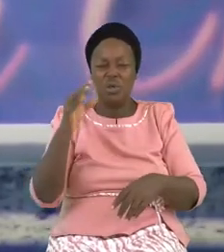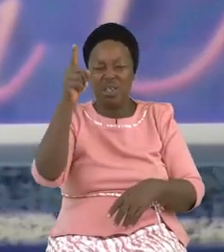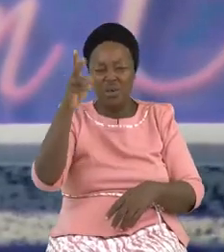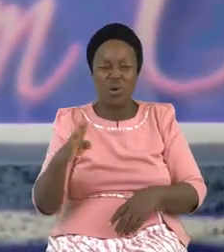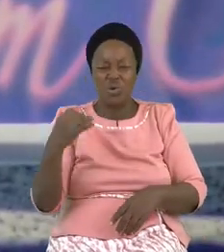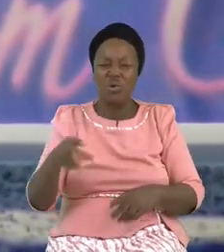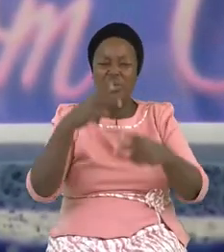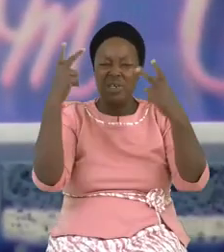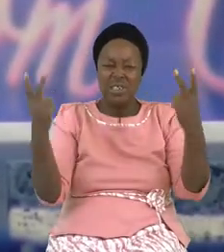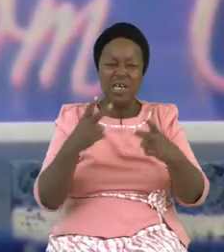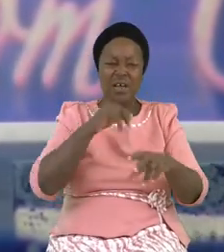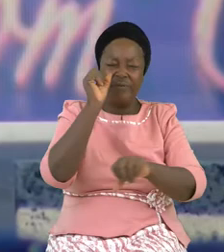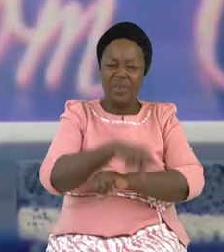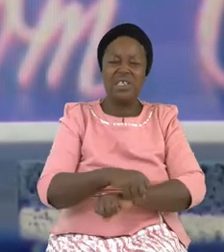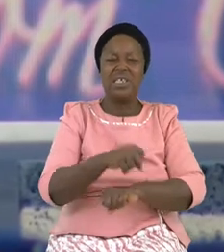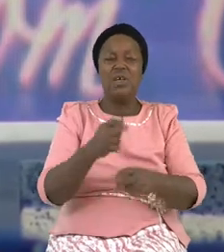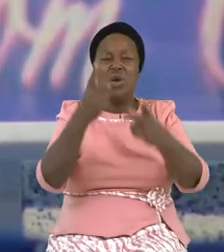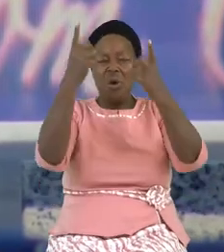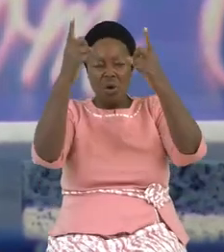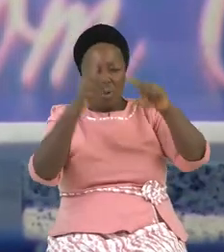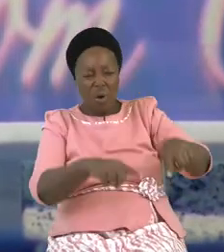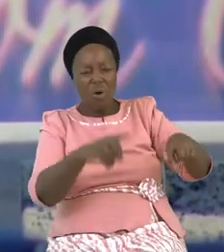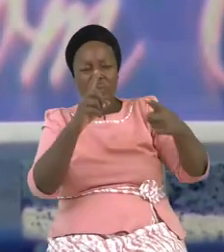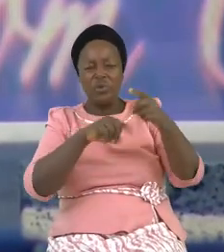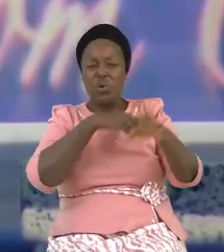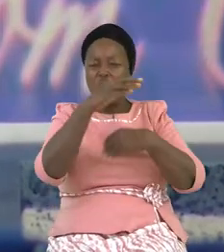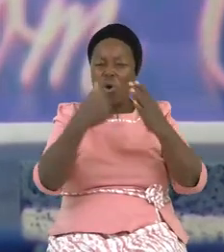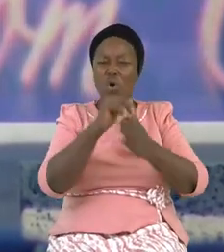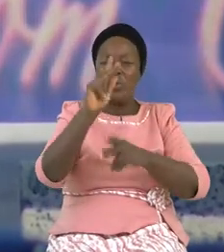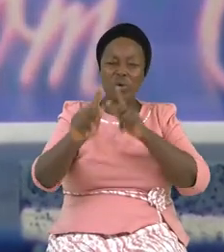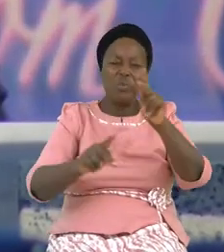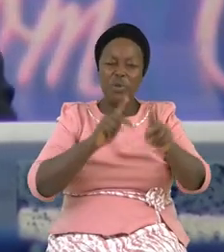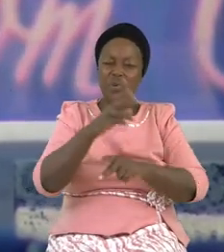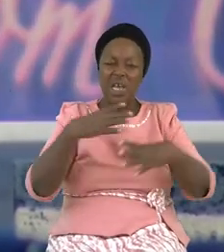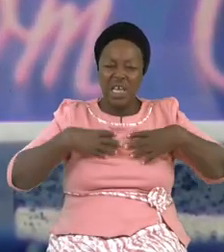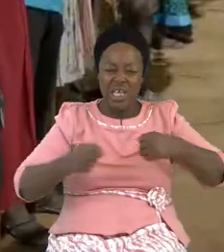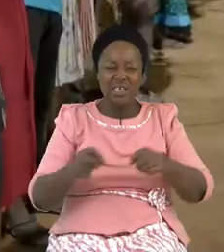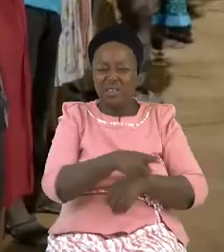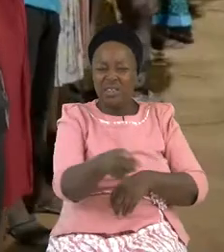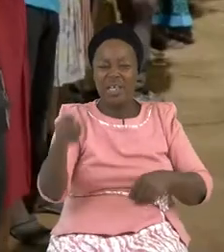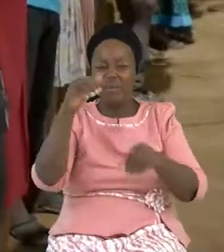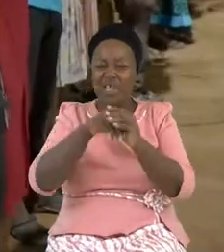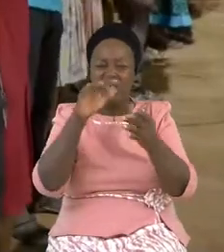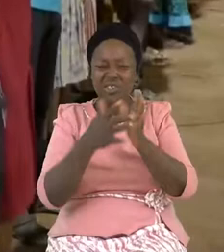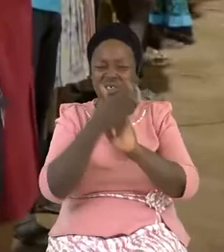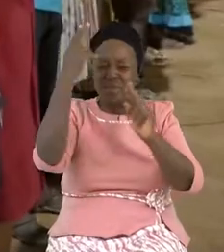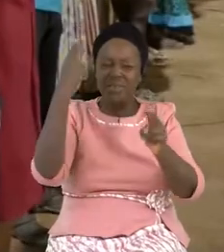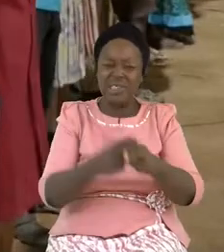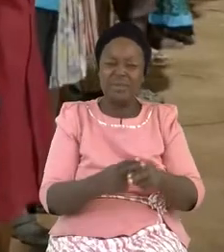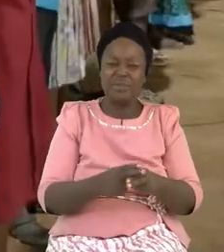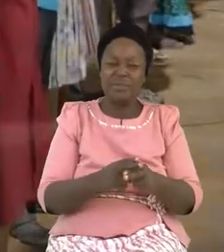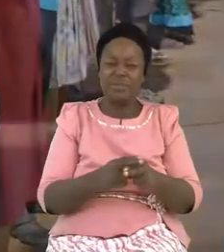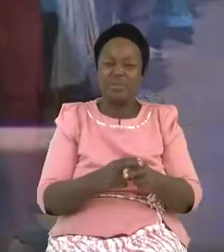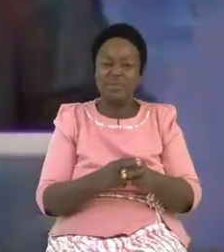come unto all your people, heal them in Jesus' name. From